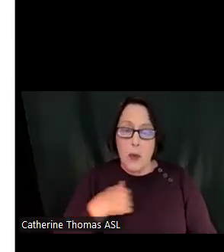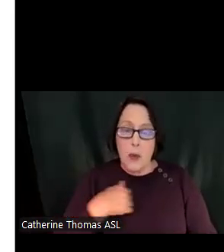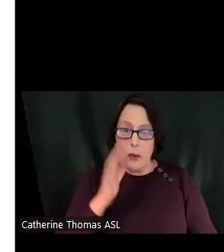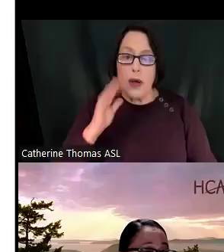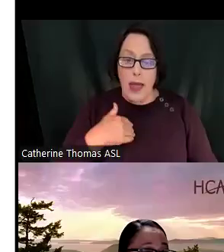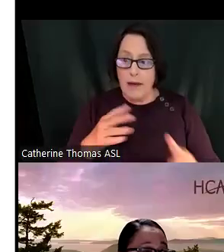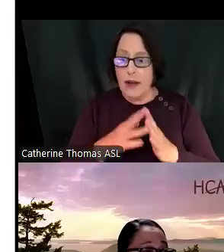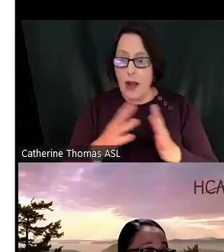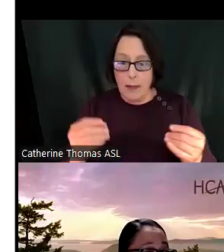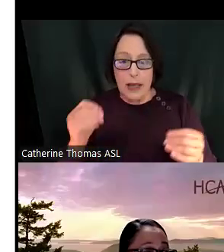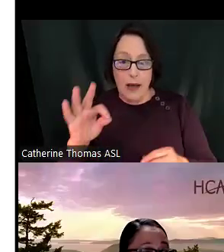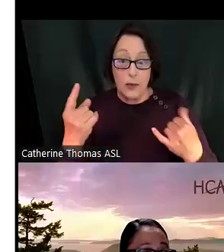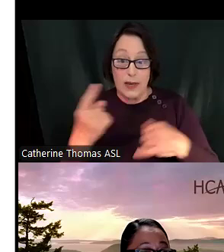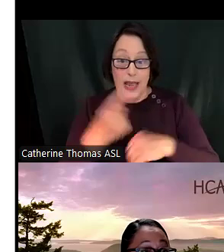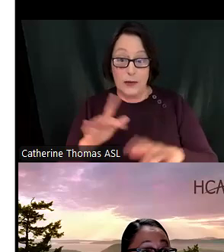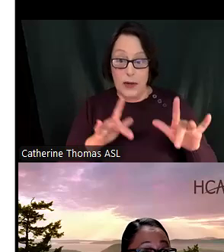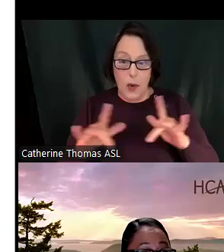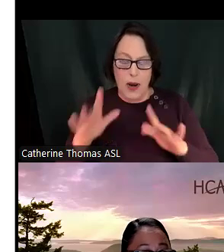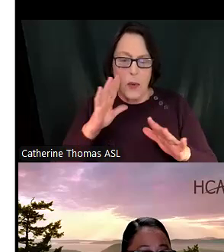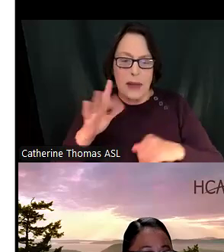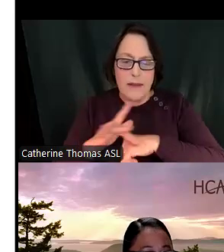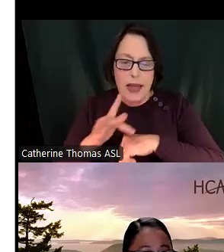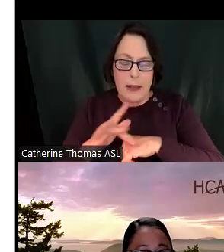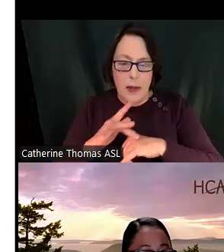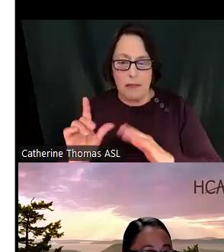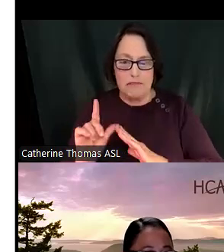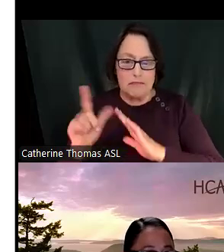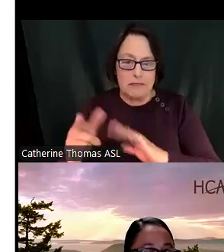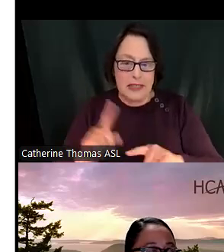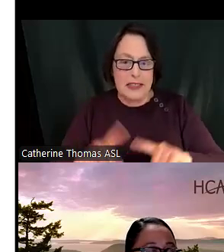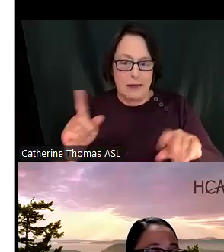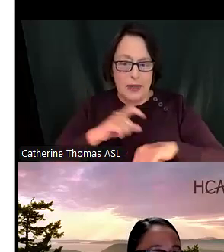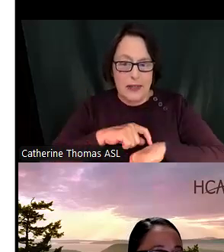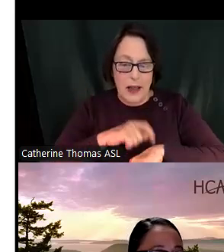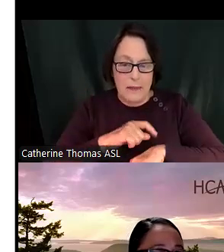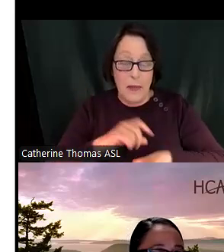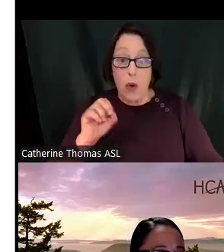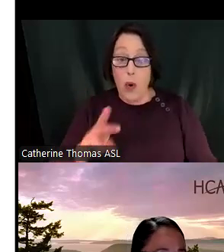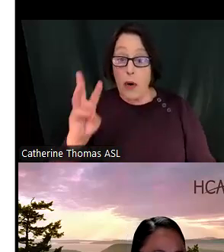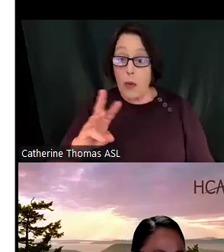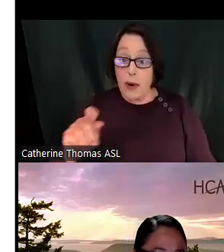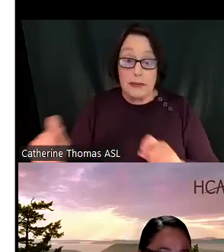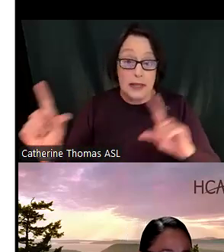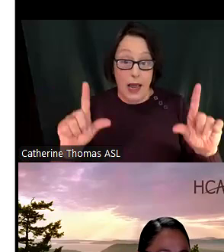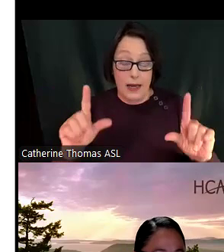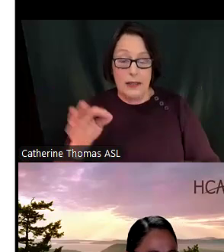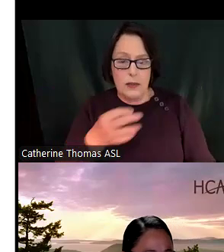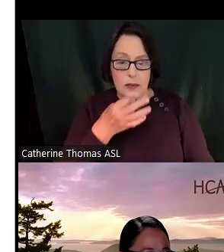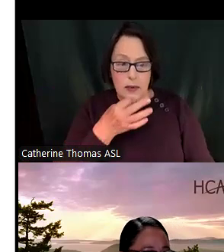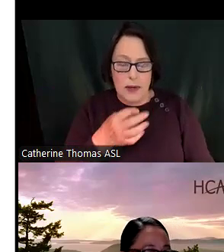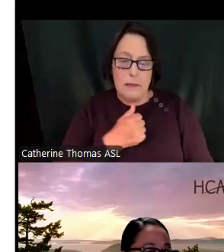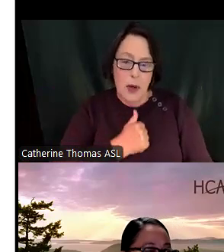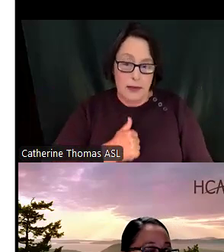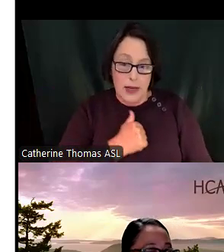of today's recording available at a different time or on our website in the near future. My